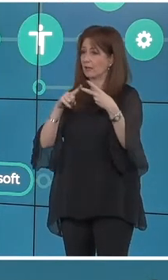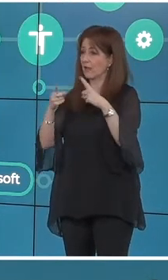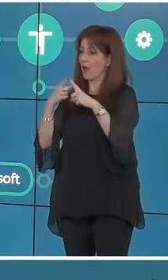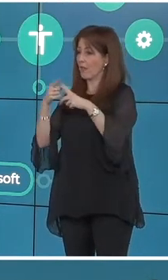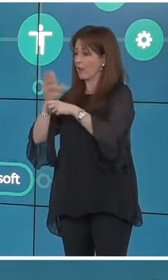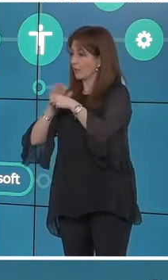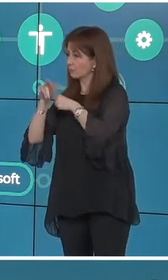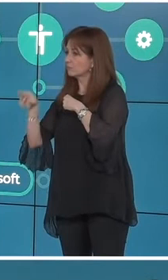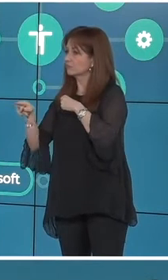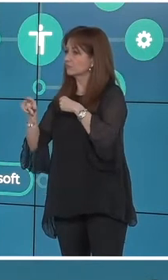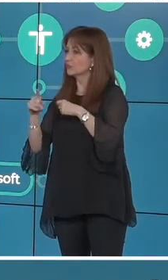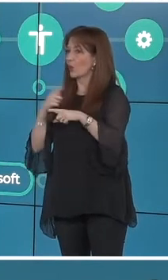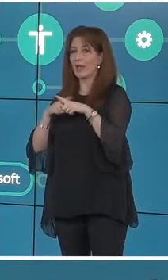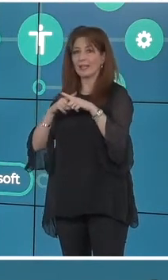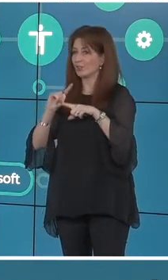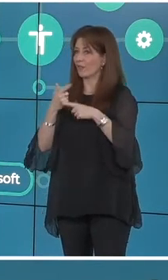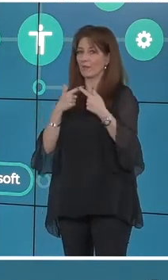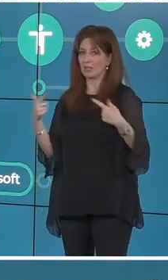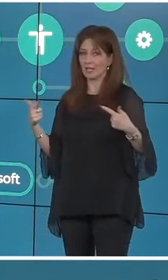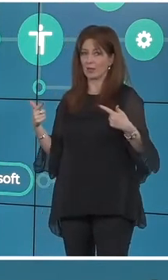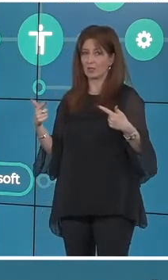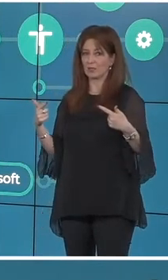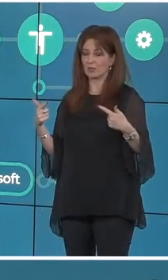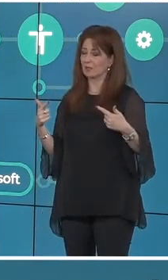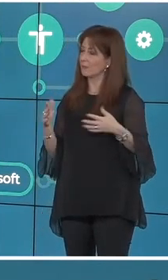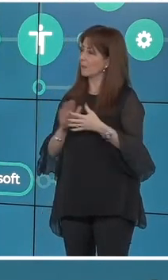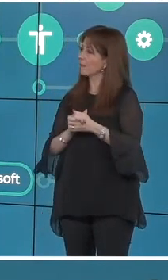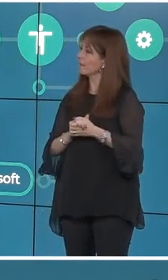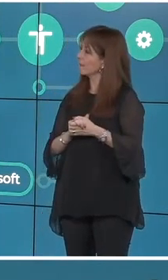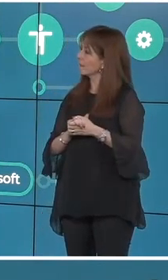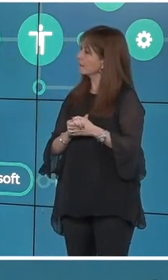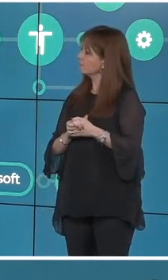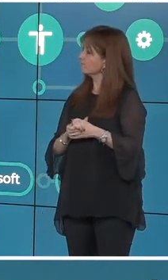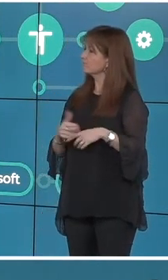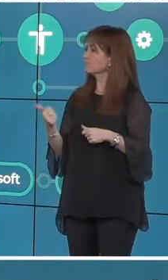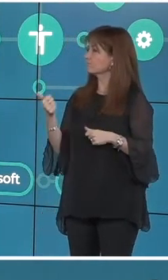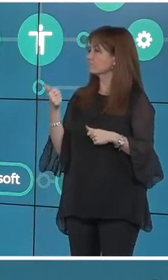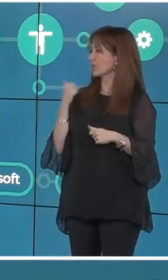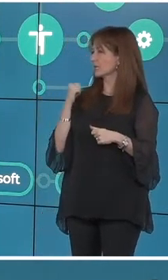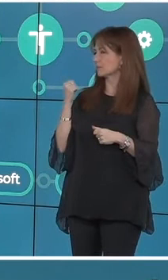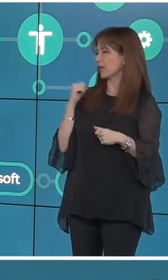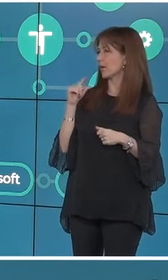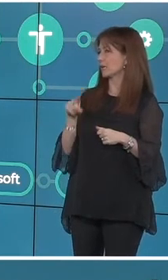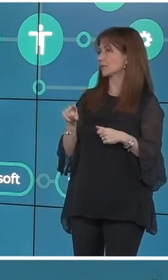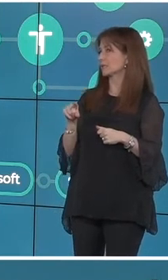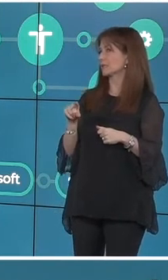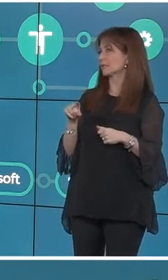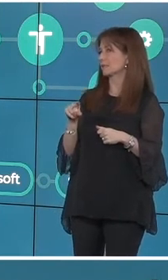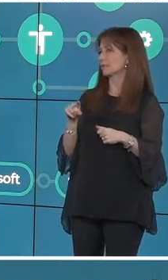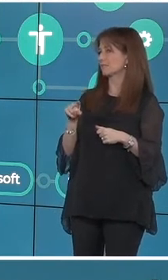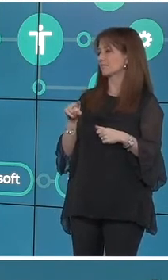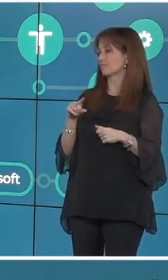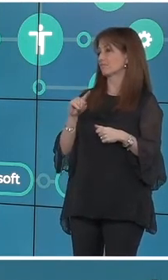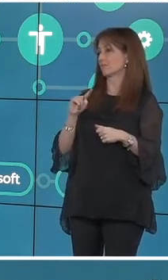countries where English is not the first language. So I would expect that the mother tongue would be something